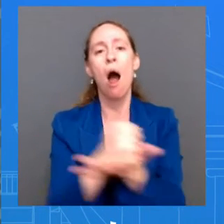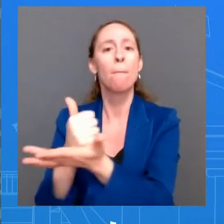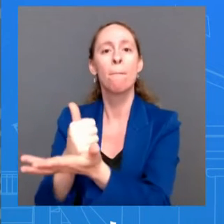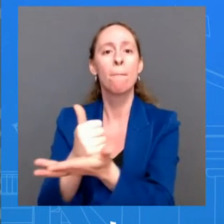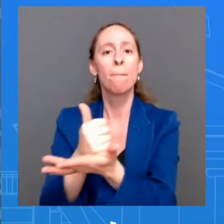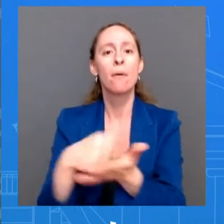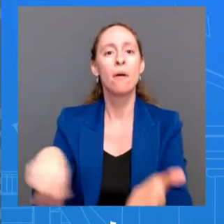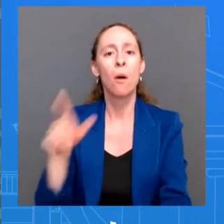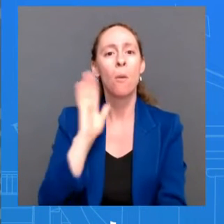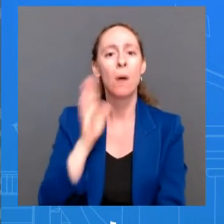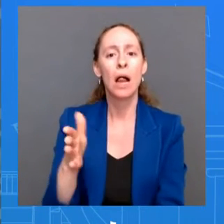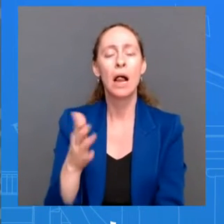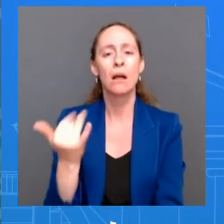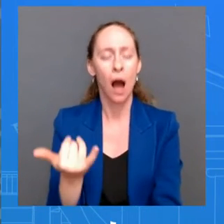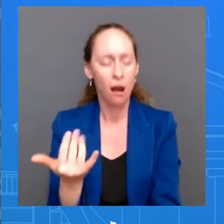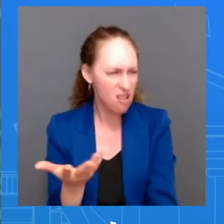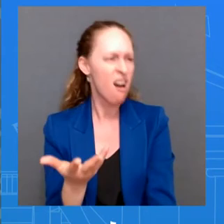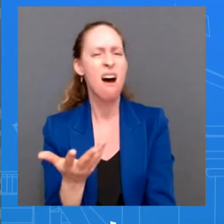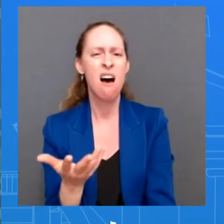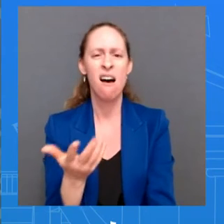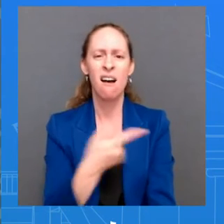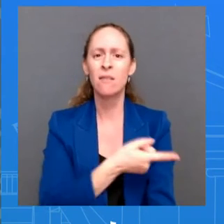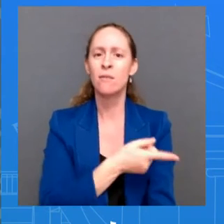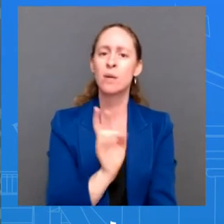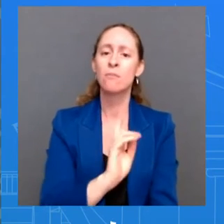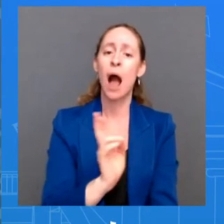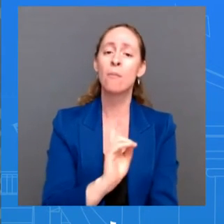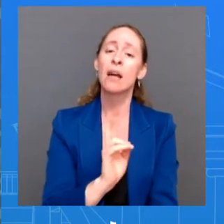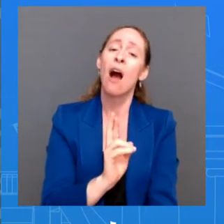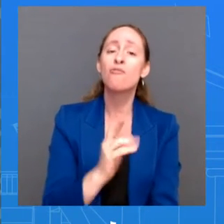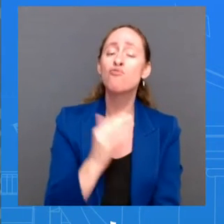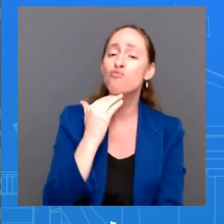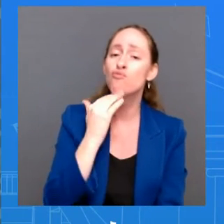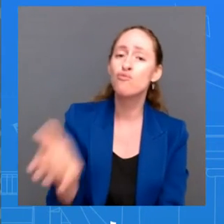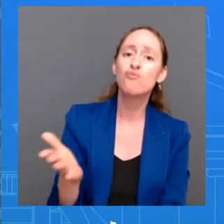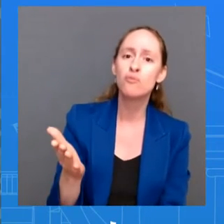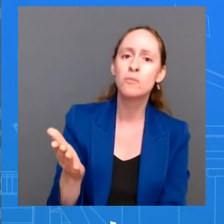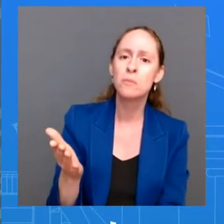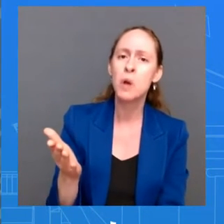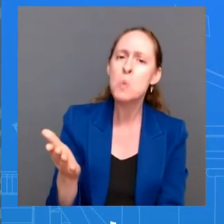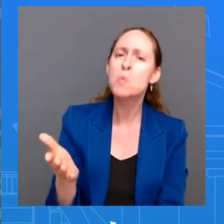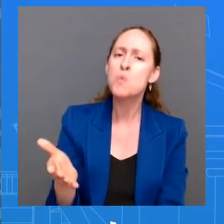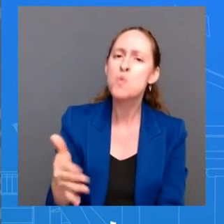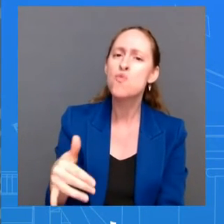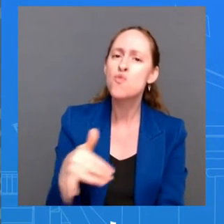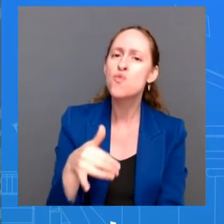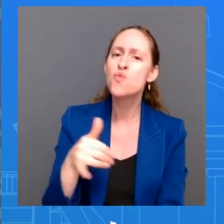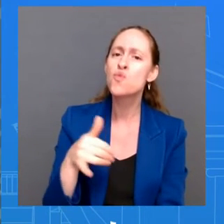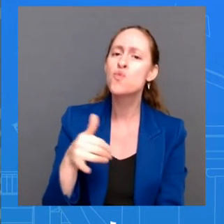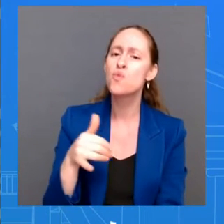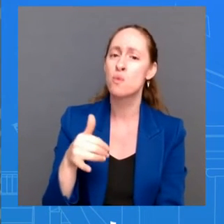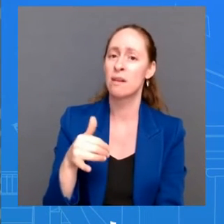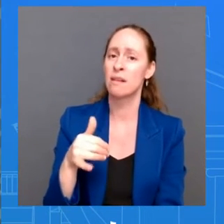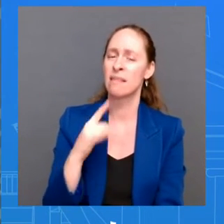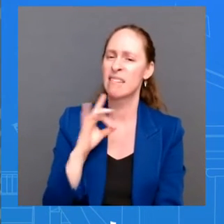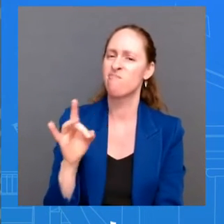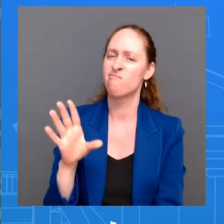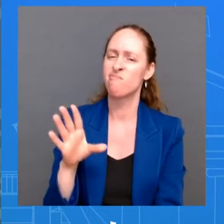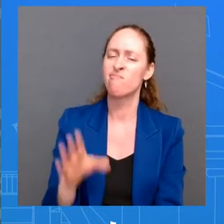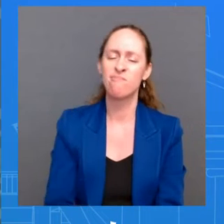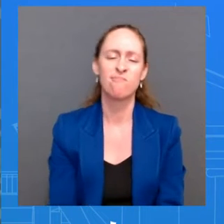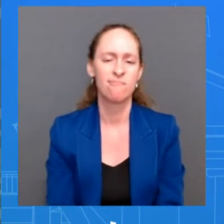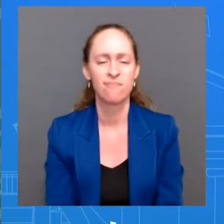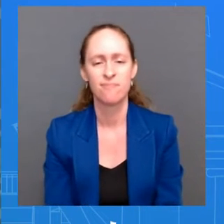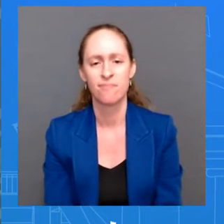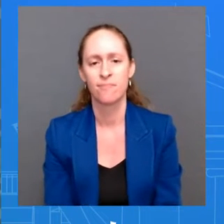it's shameful, actually. But when it comes to marriage equality, we know that this president, this is not a secret, this president